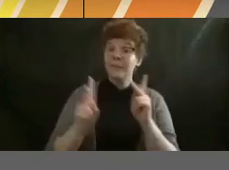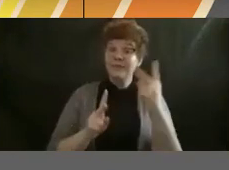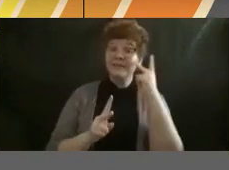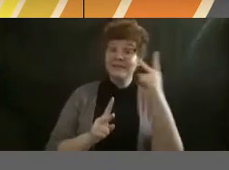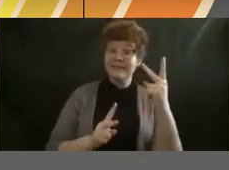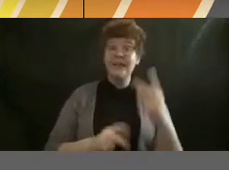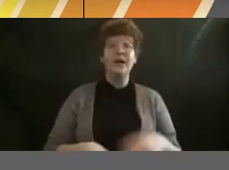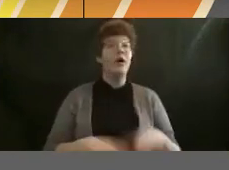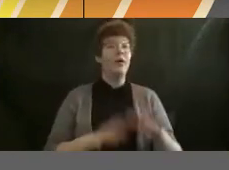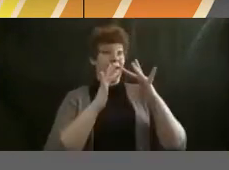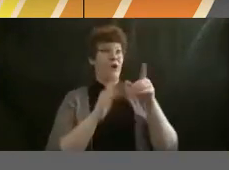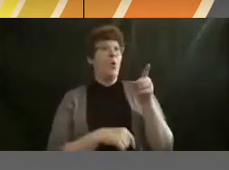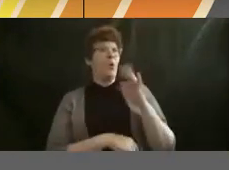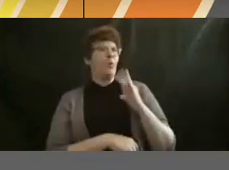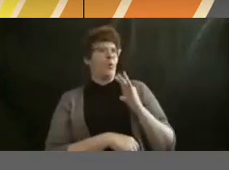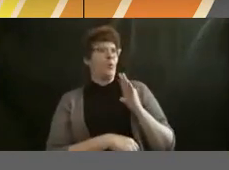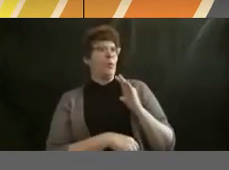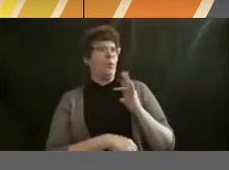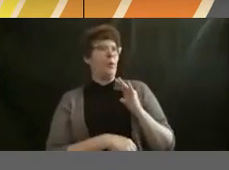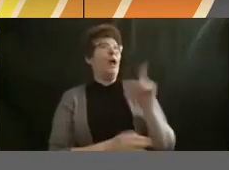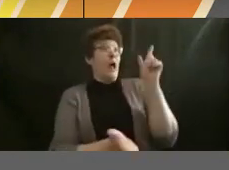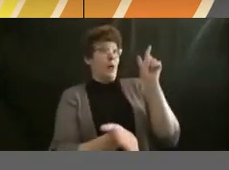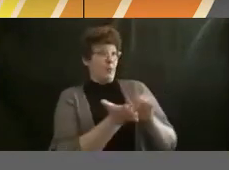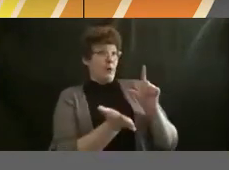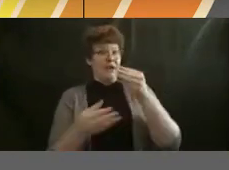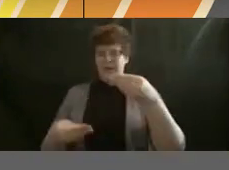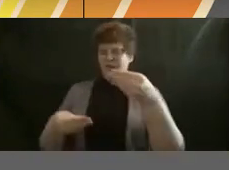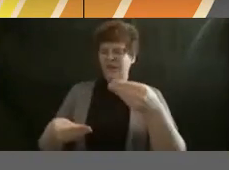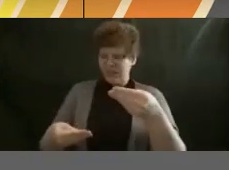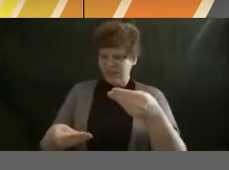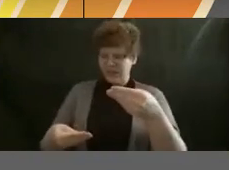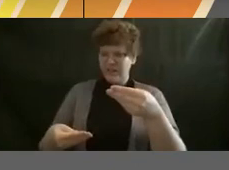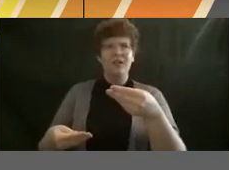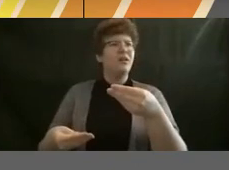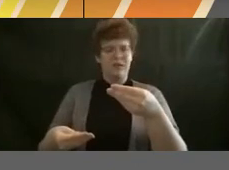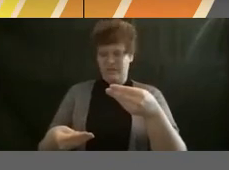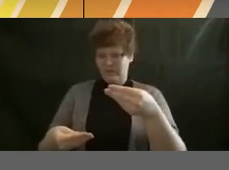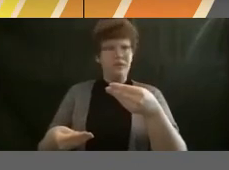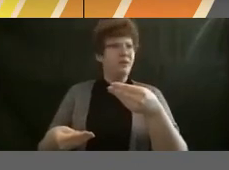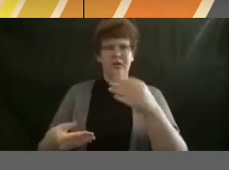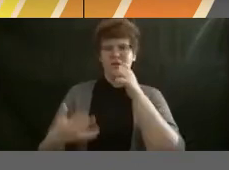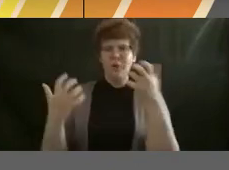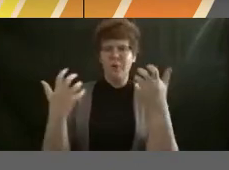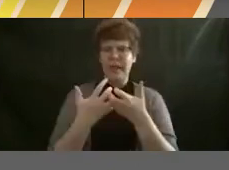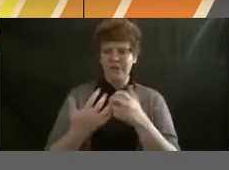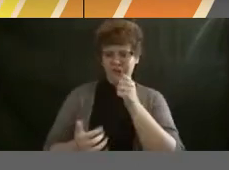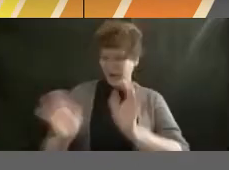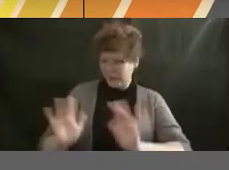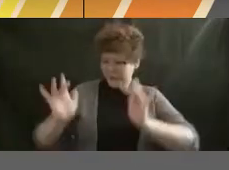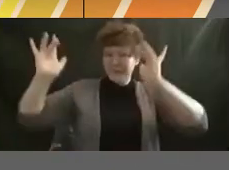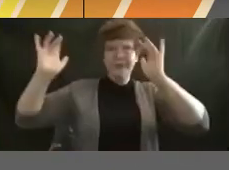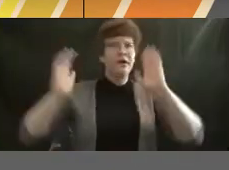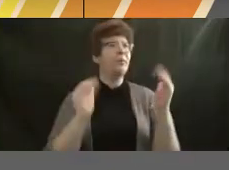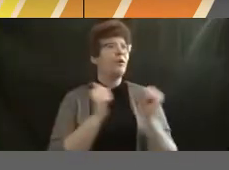disappointed, because they aren't as bright or brilliant or don't quite match the colors that they see on the screen. So